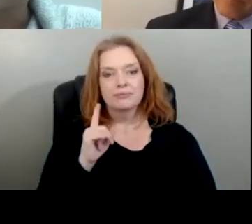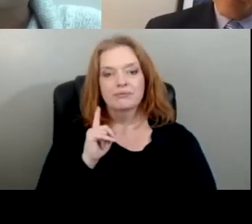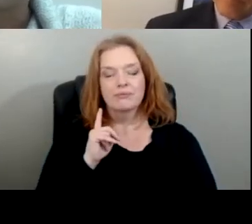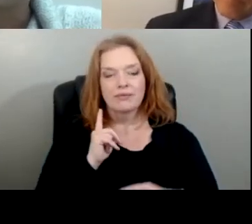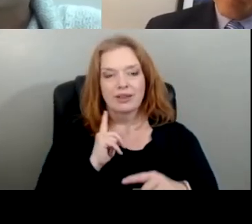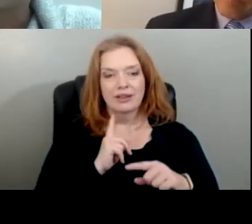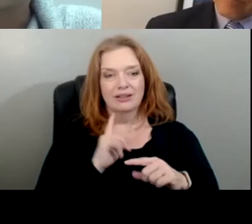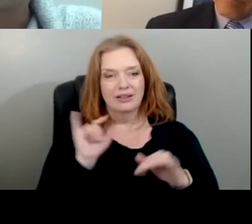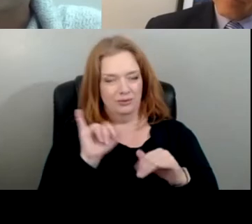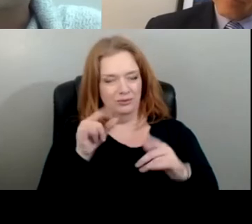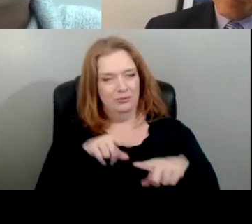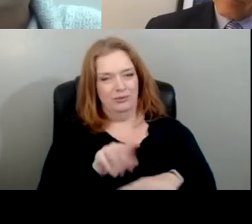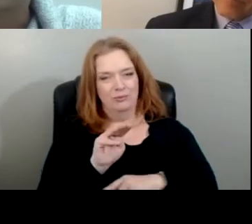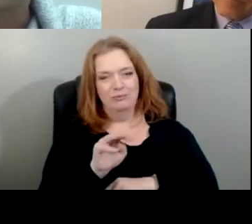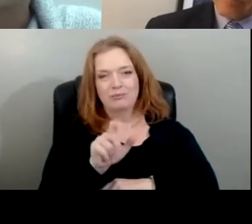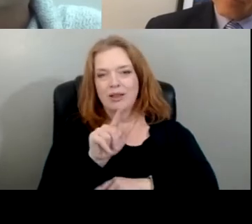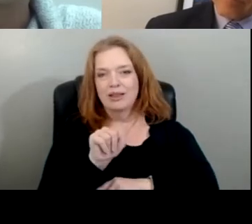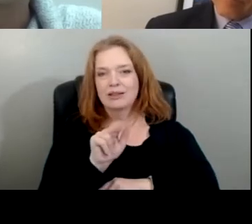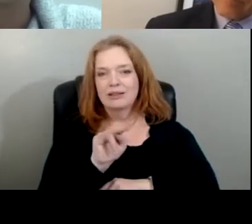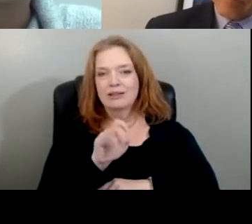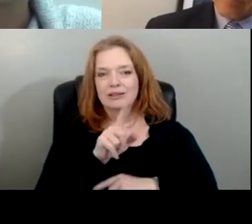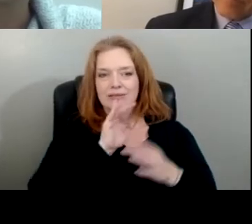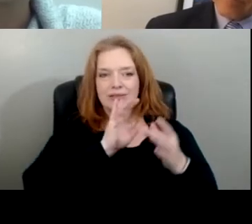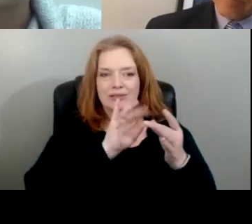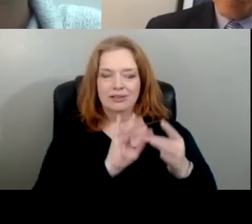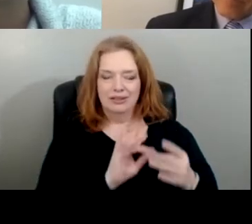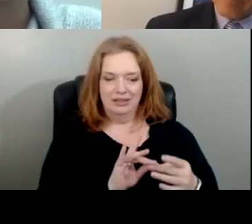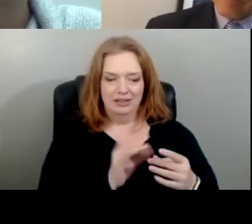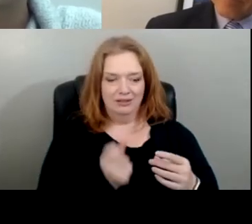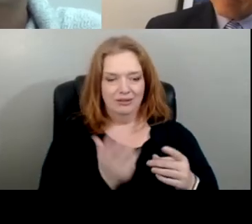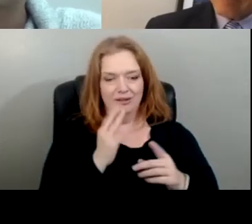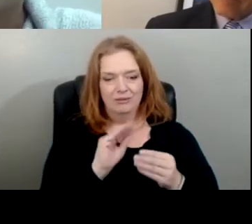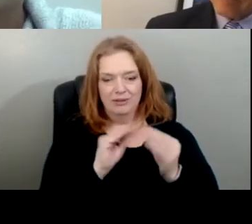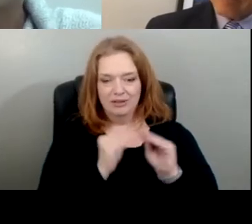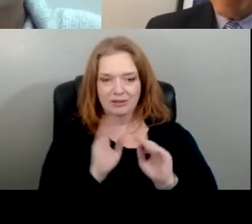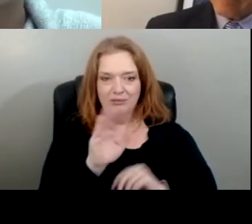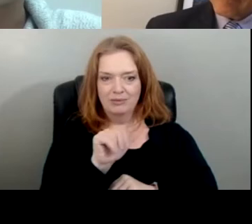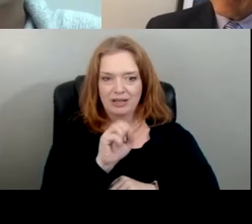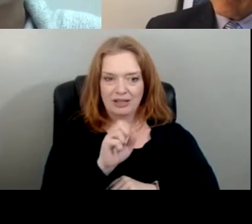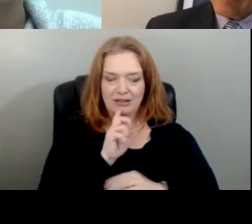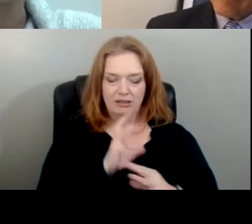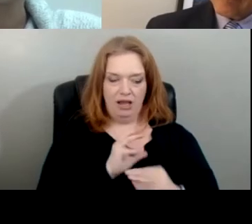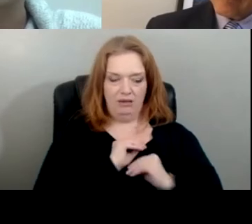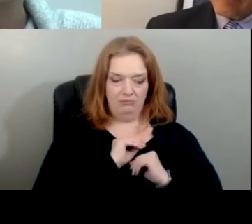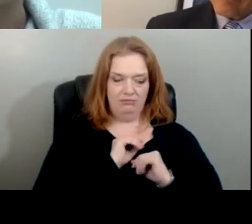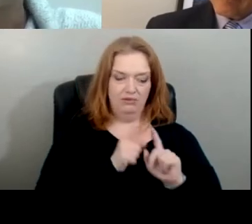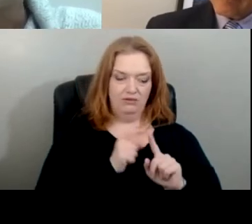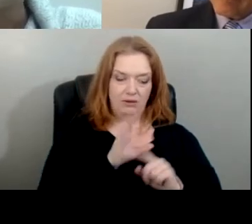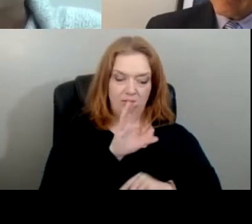while Melanie was talking about what number of cases get taken either by the county or